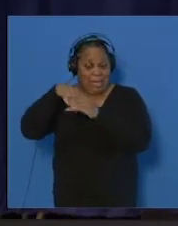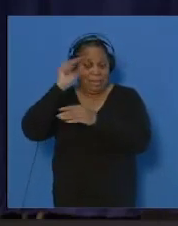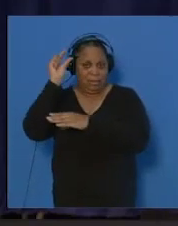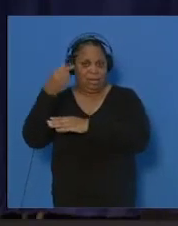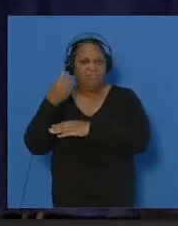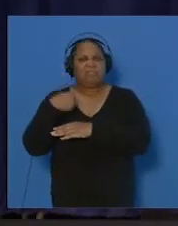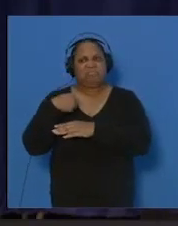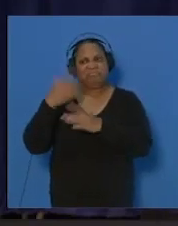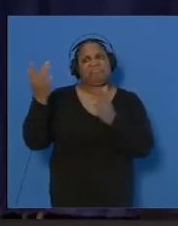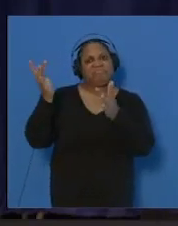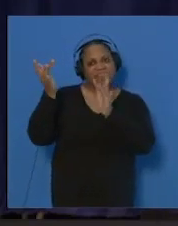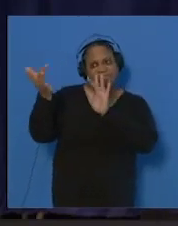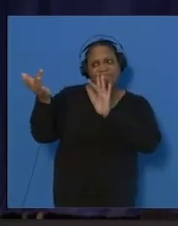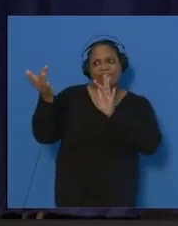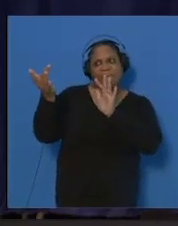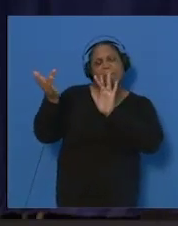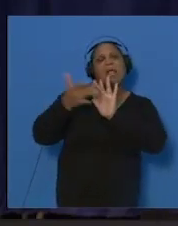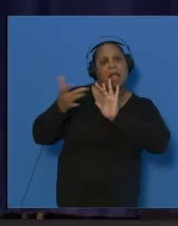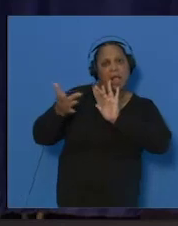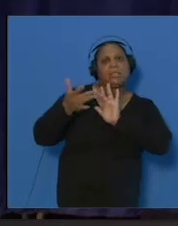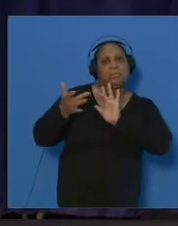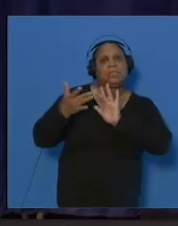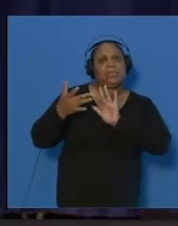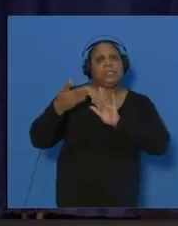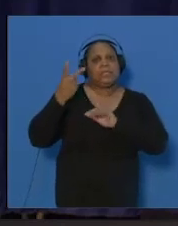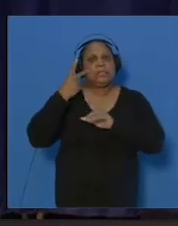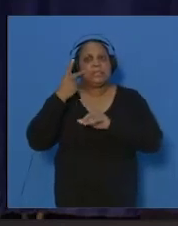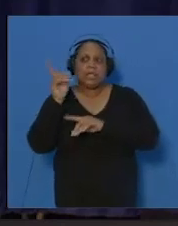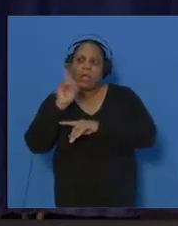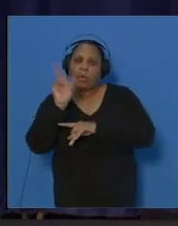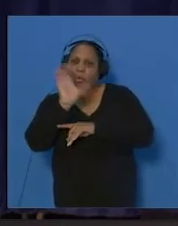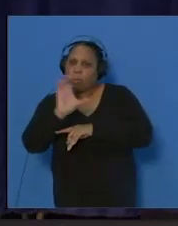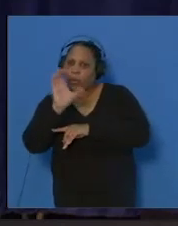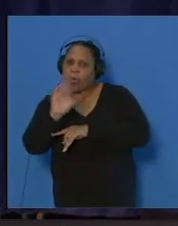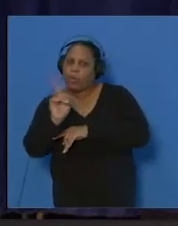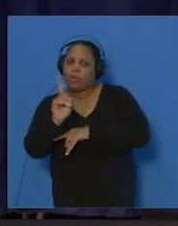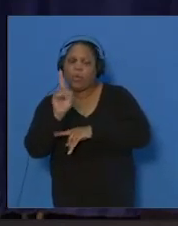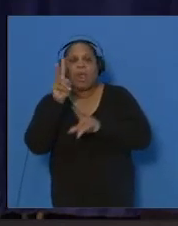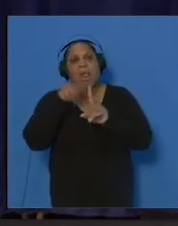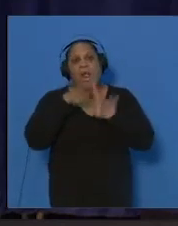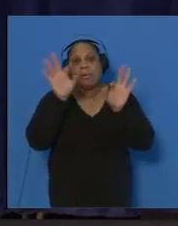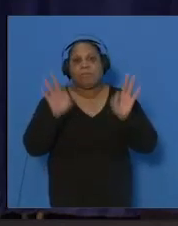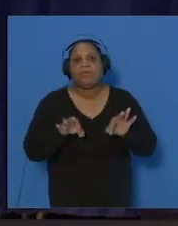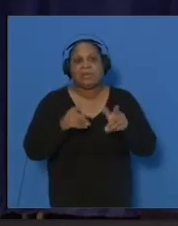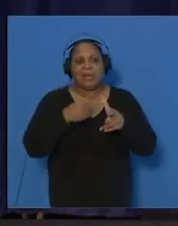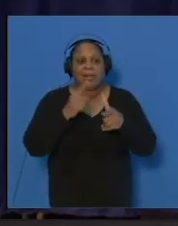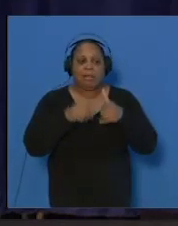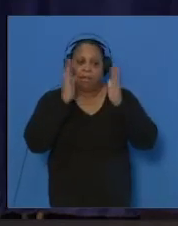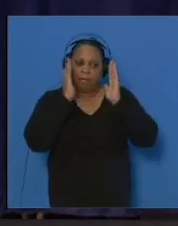and we've been able to kind of understand where that person's application is and address it.